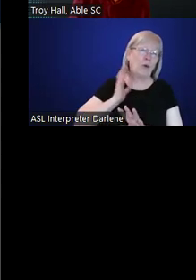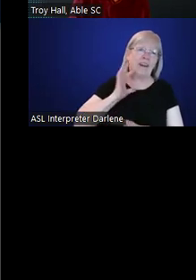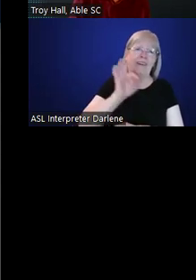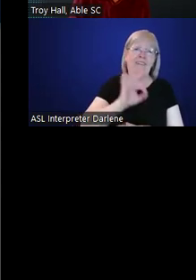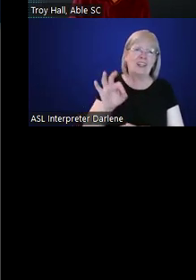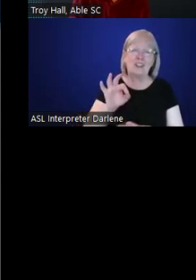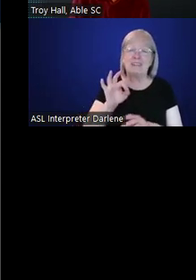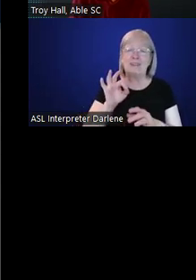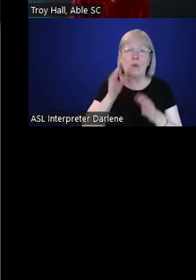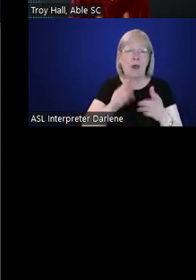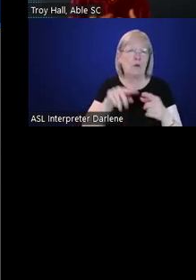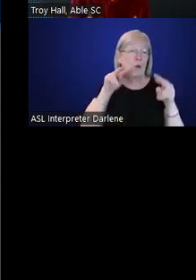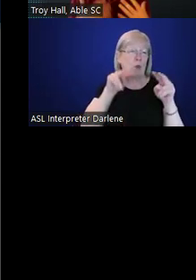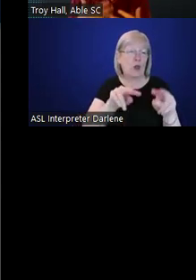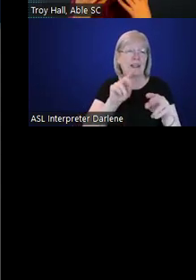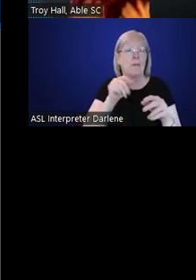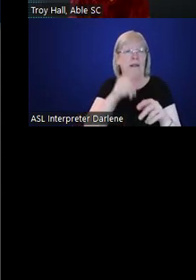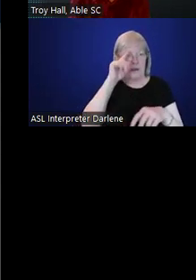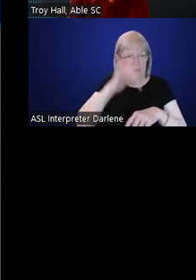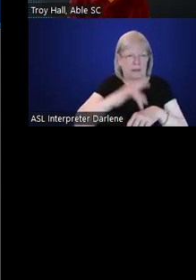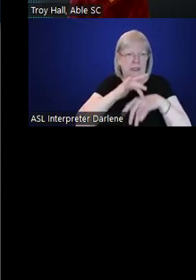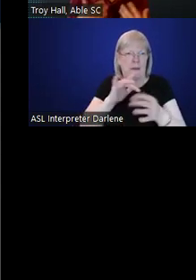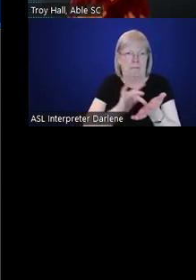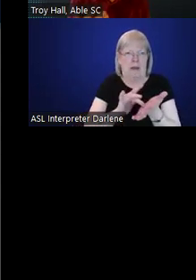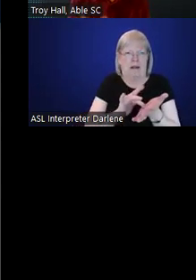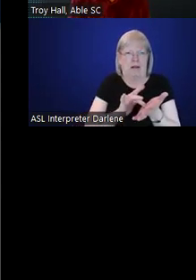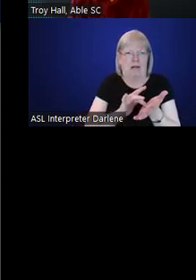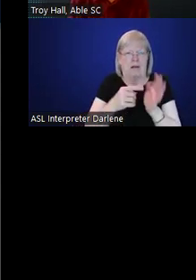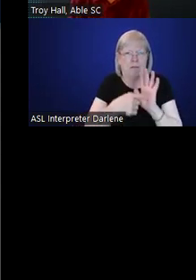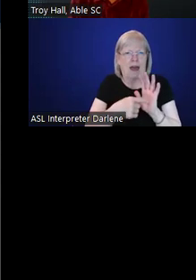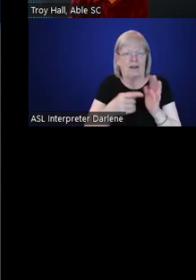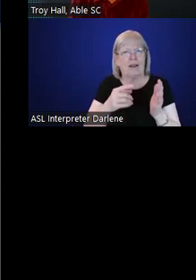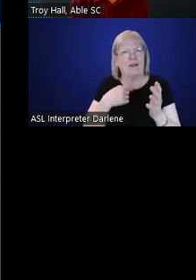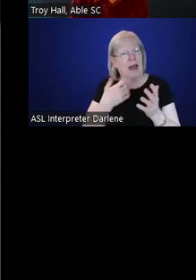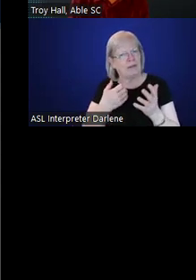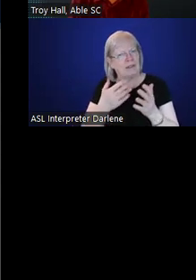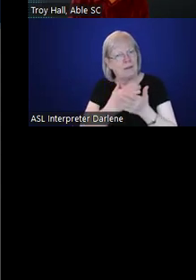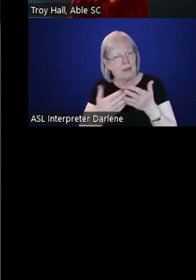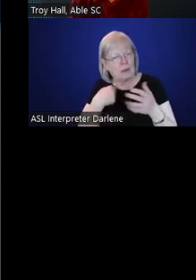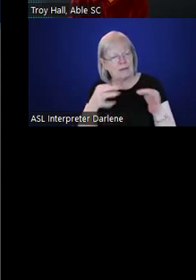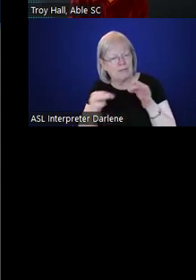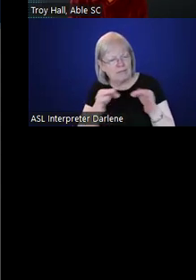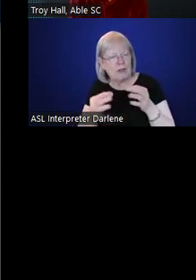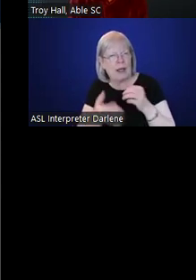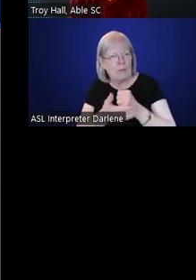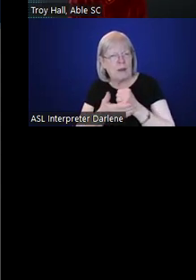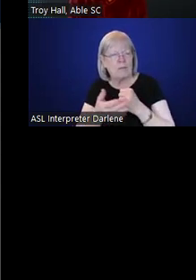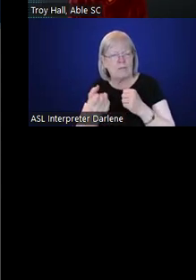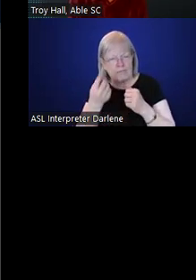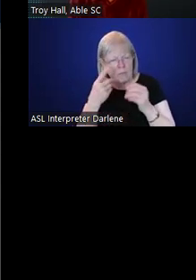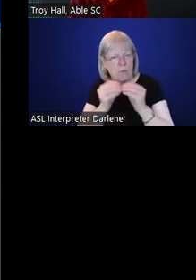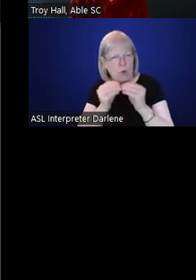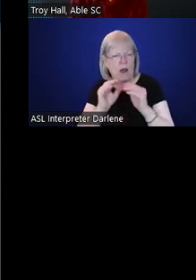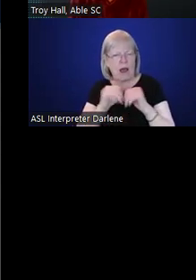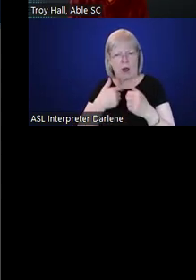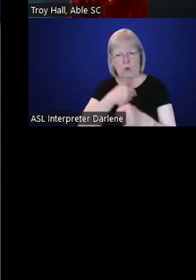medical model. And so helping staff kind of understand the current way that we work with the disability community. And sometimes